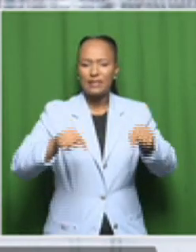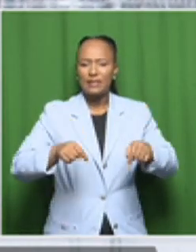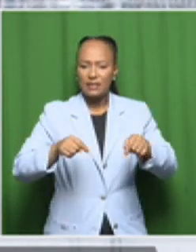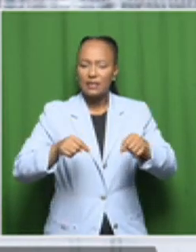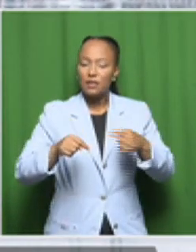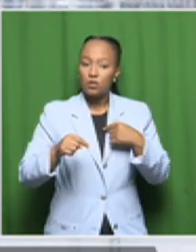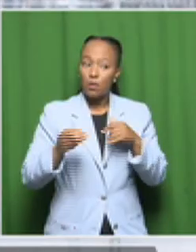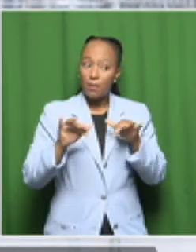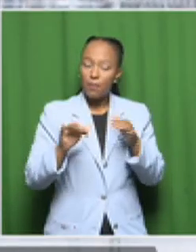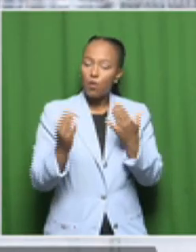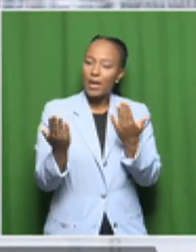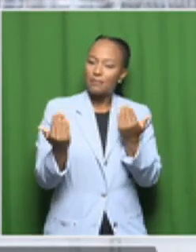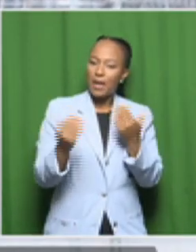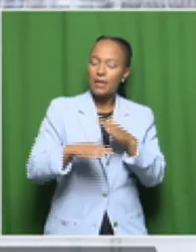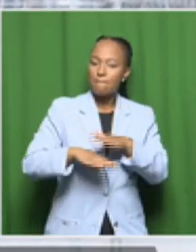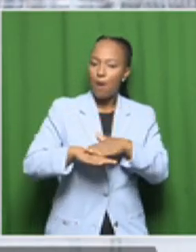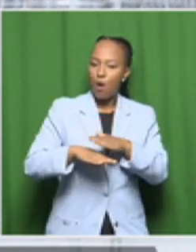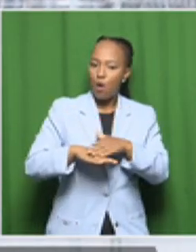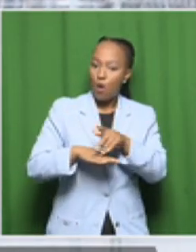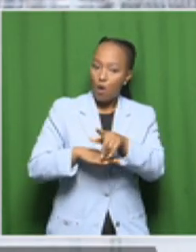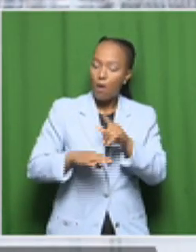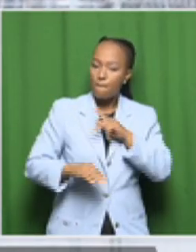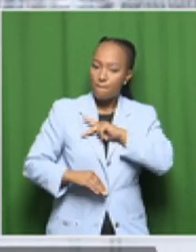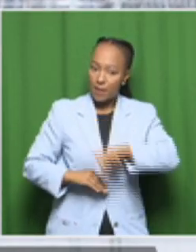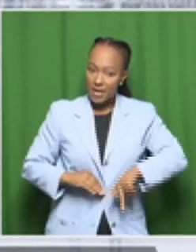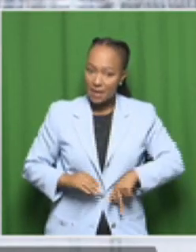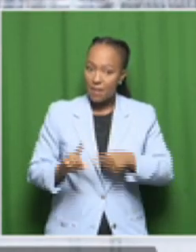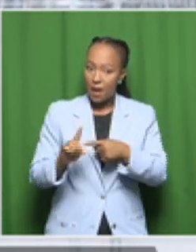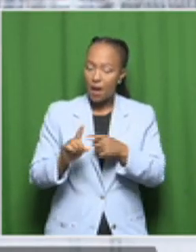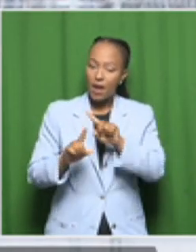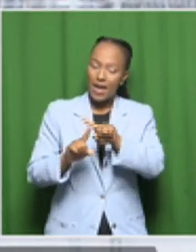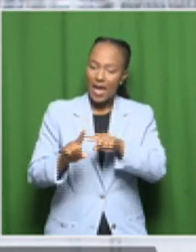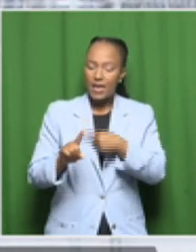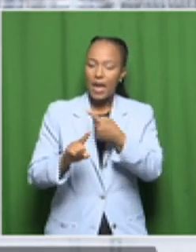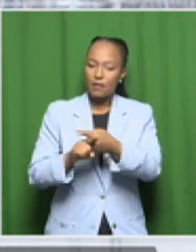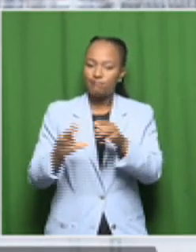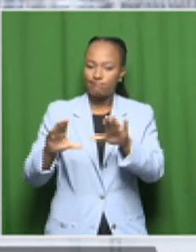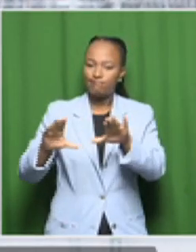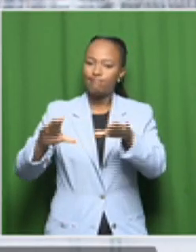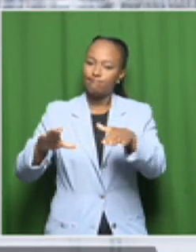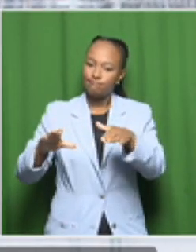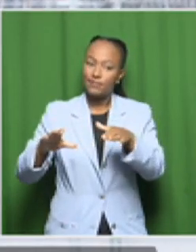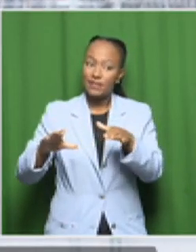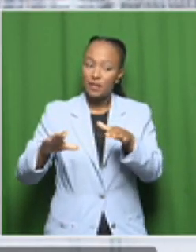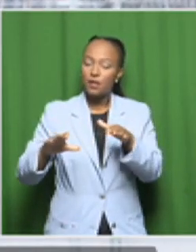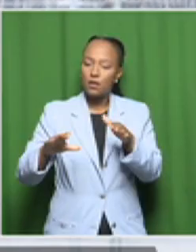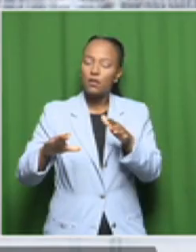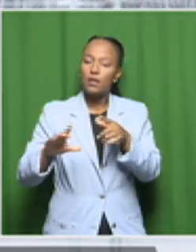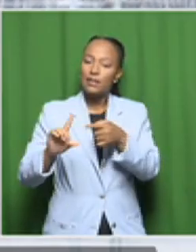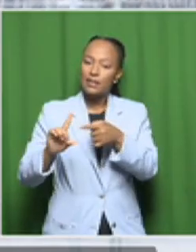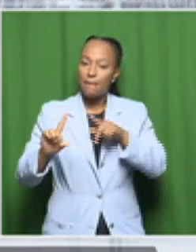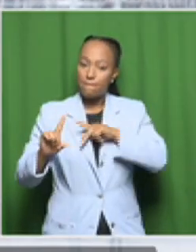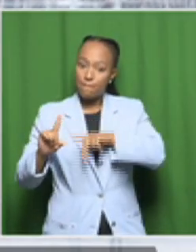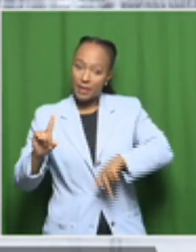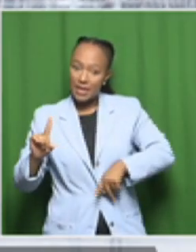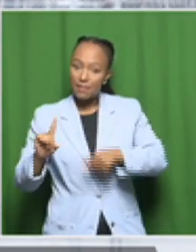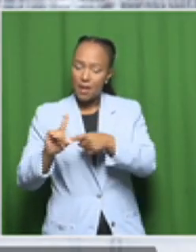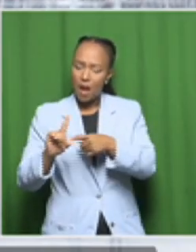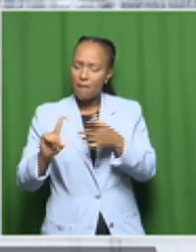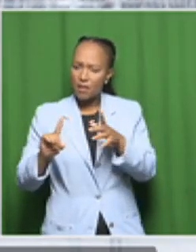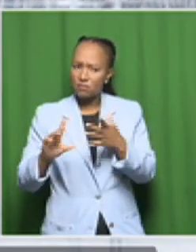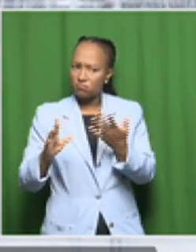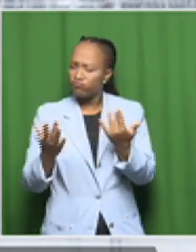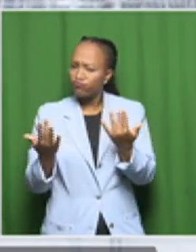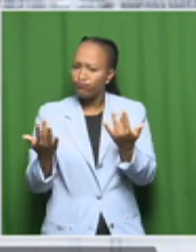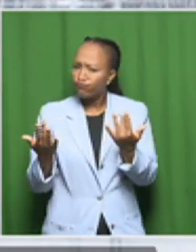the Premier as well as the ESCO today. So the legislation house today must actually ensure that the Premier, they hold him accountable in terms